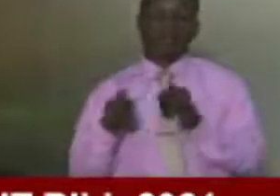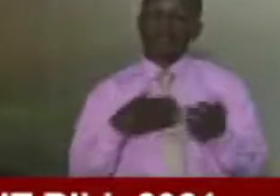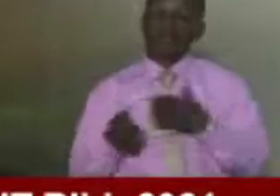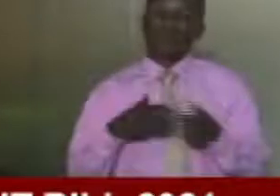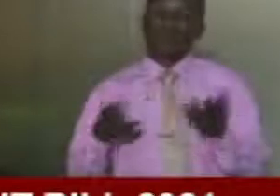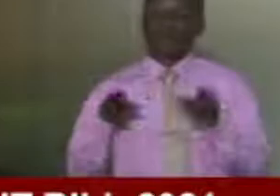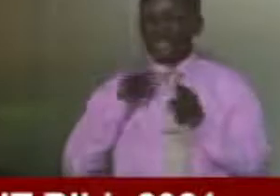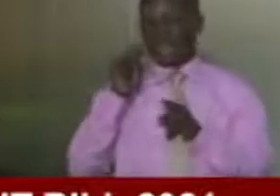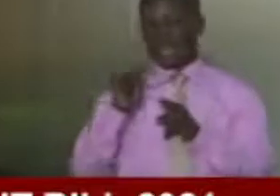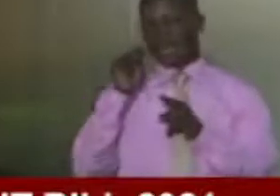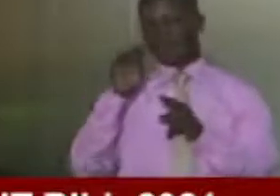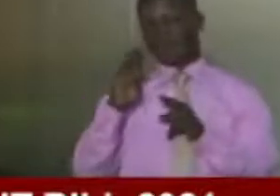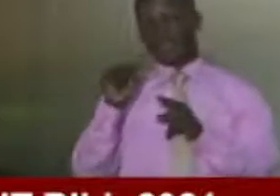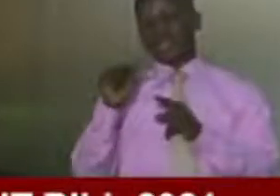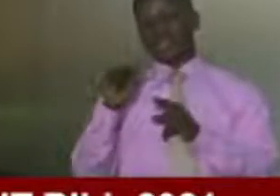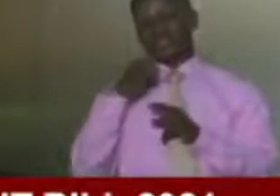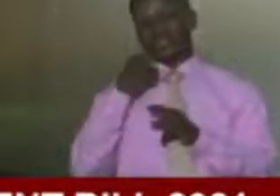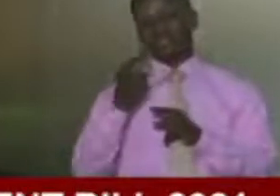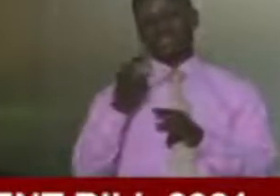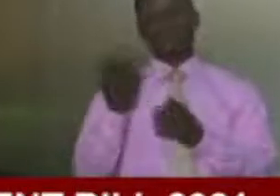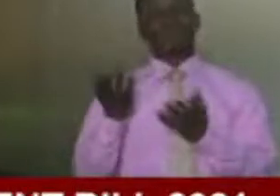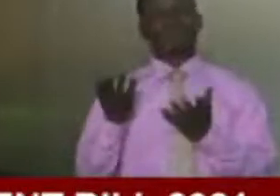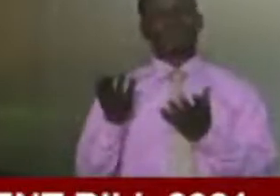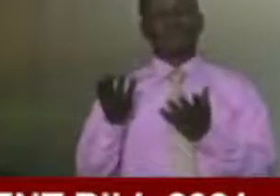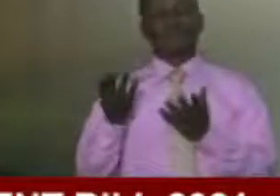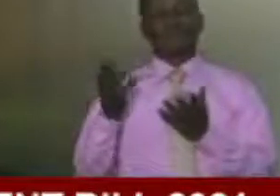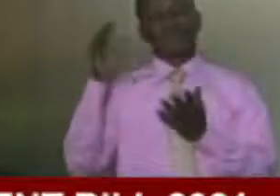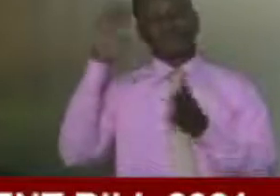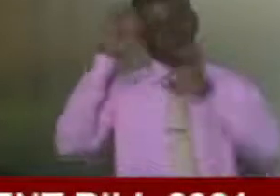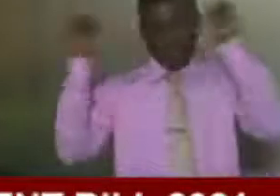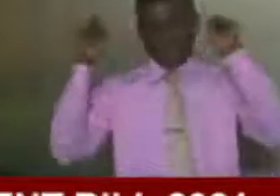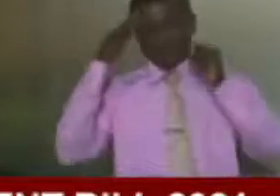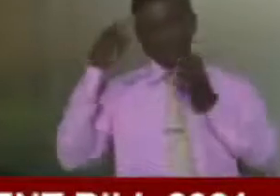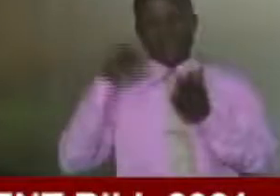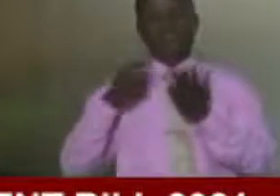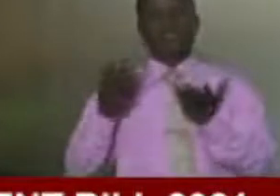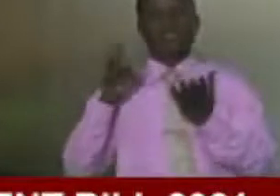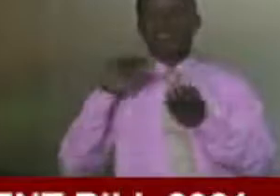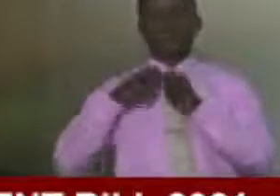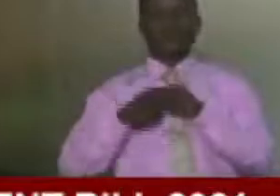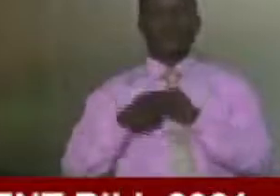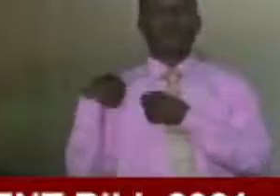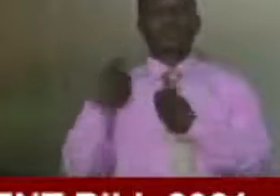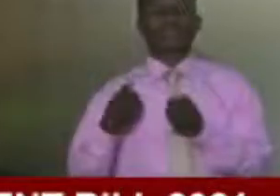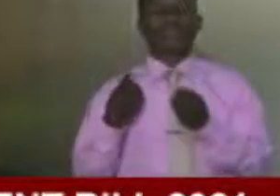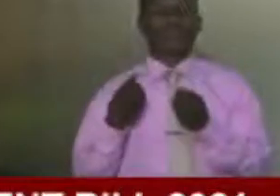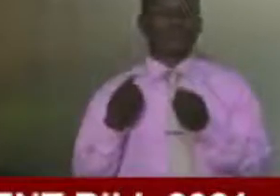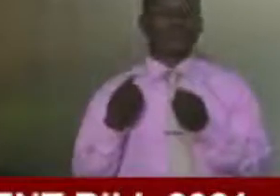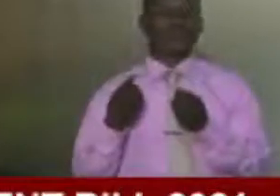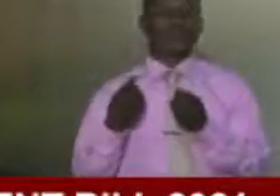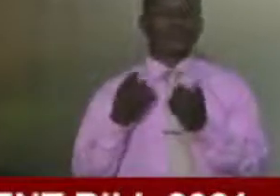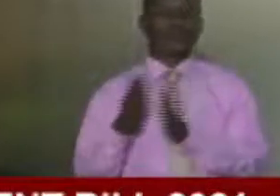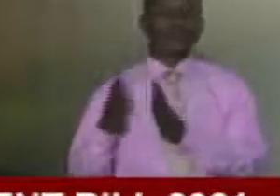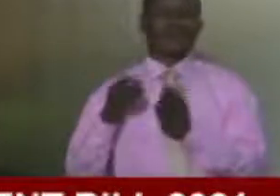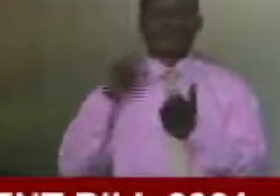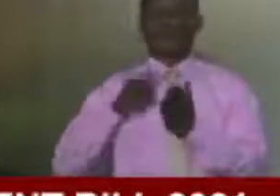NBA said, I have no problem with all the good things that are in this particular bill. No problem whatsoever. They are for the people, they are this. The